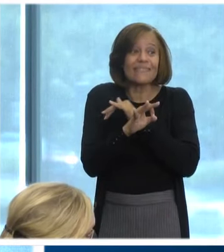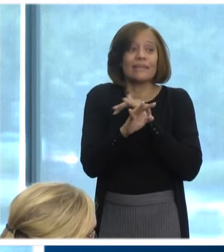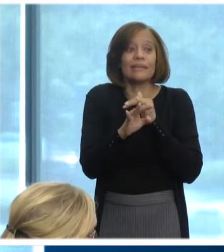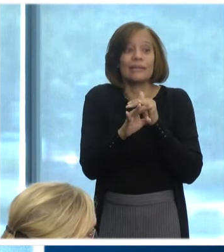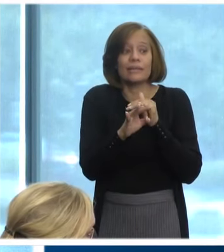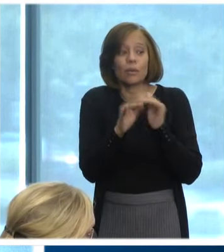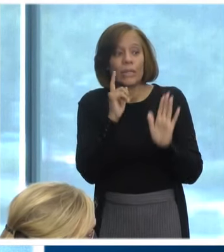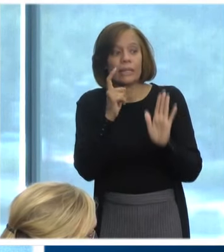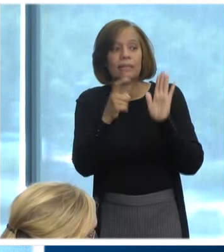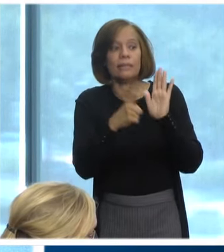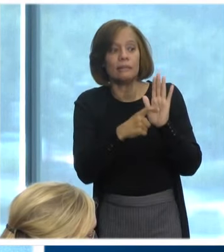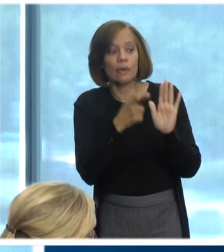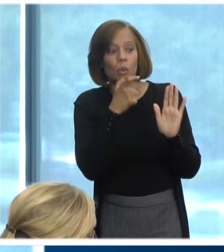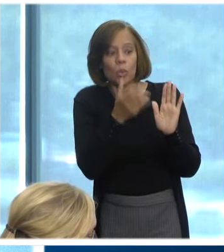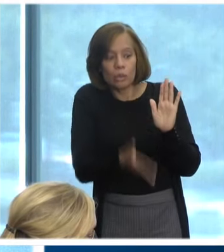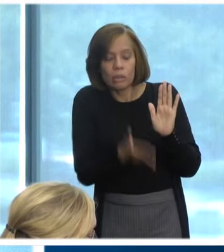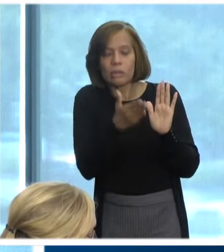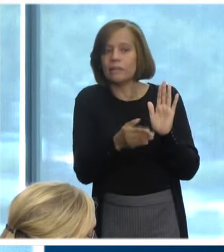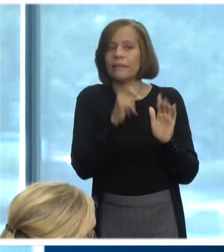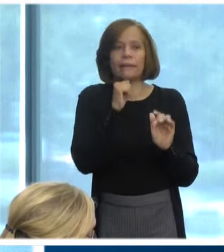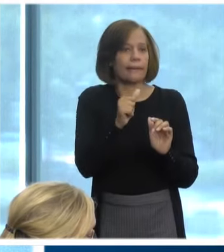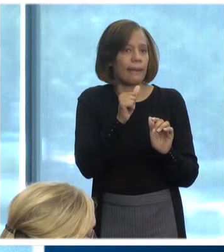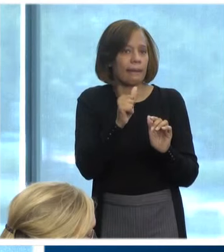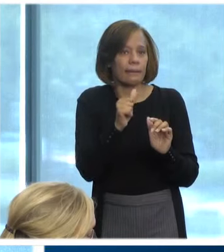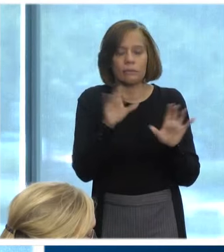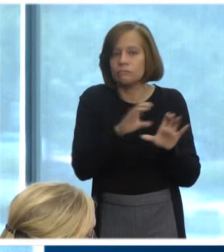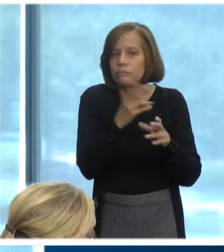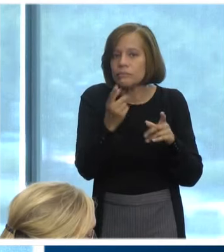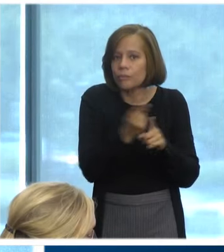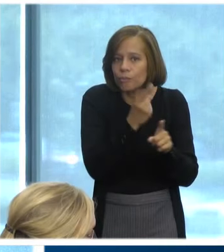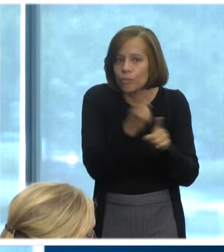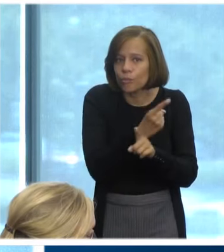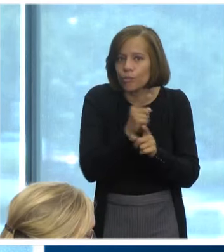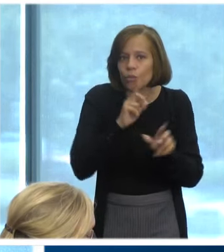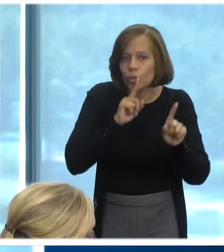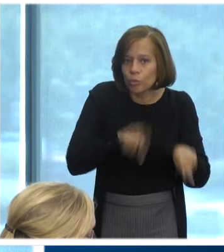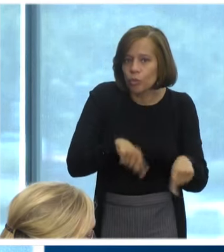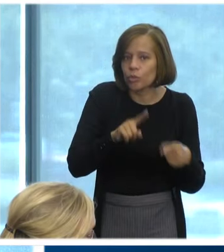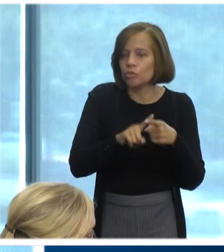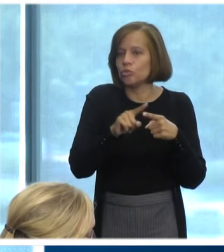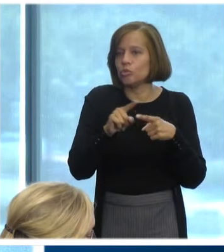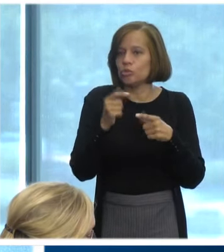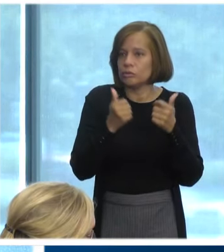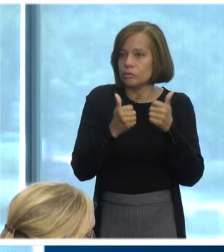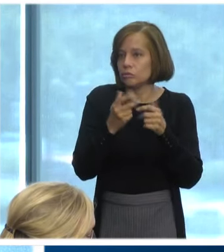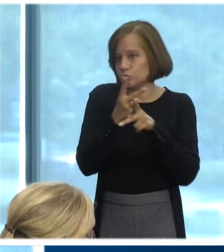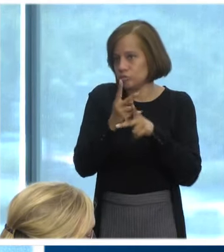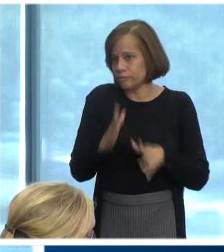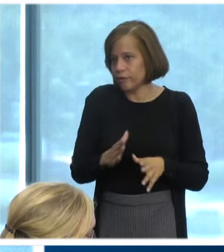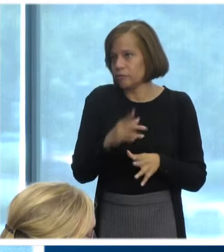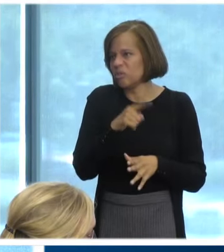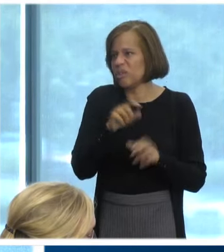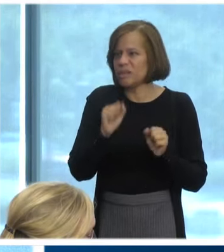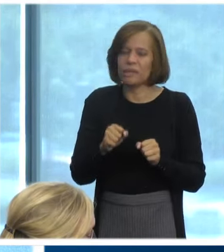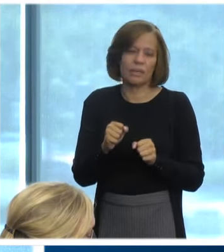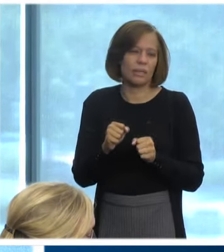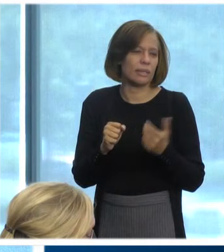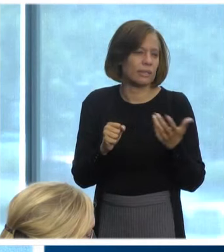that did not provide the proper report to a supervisor, then they can face anything